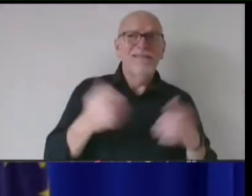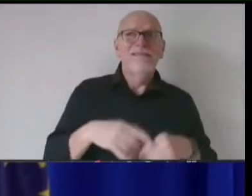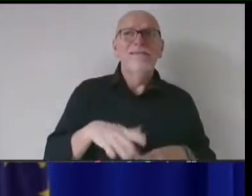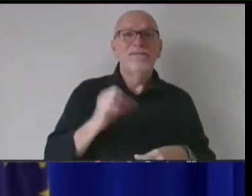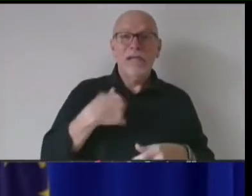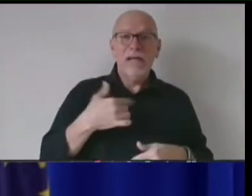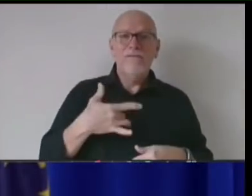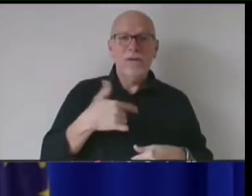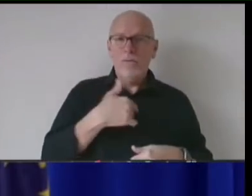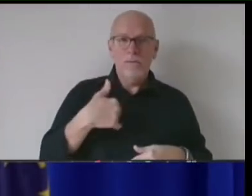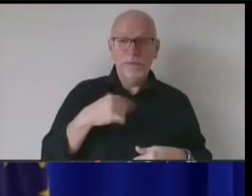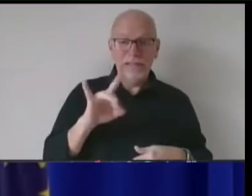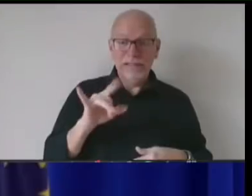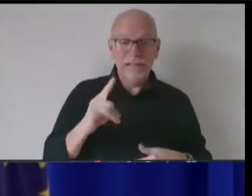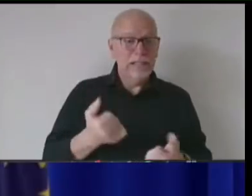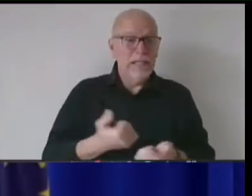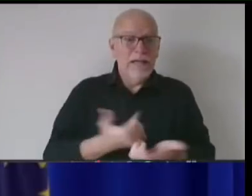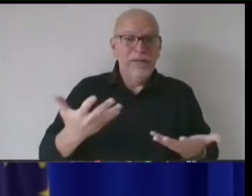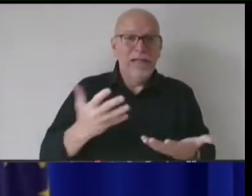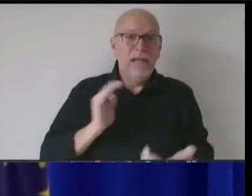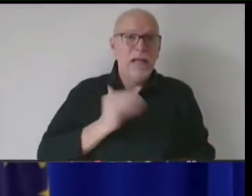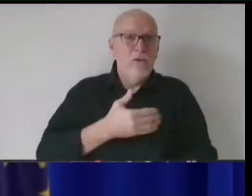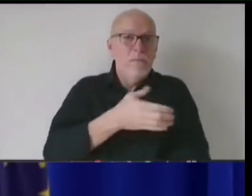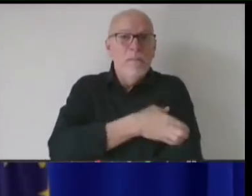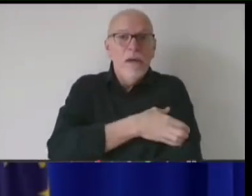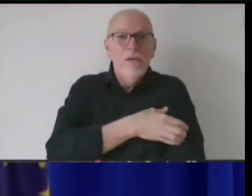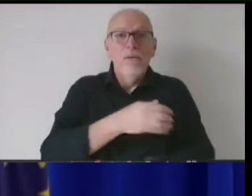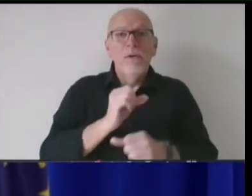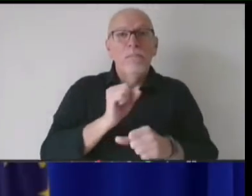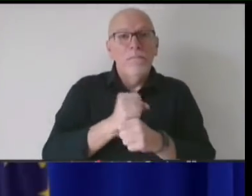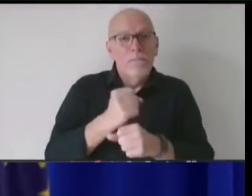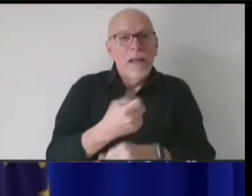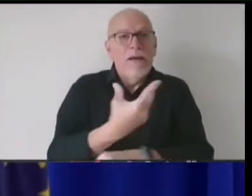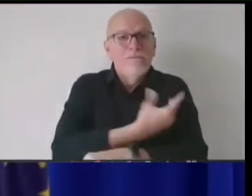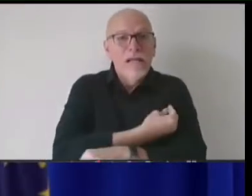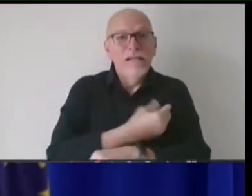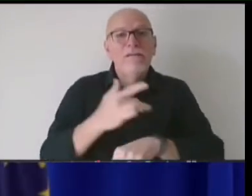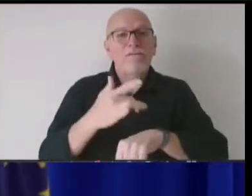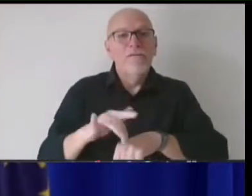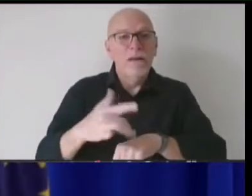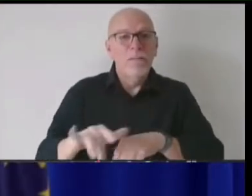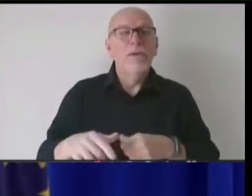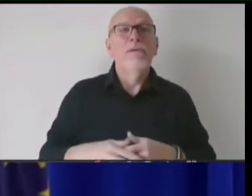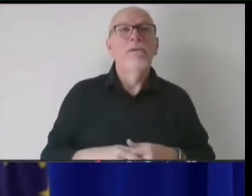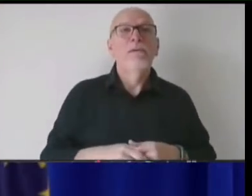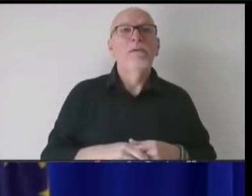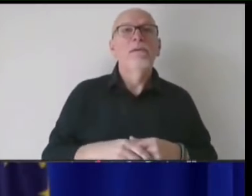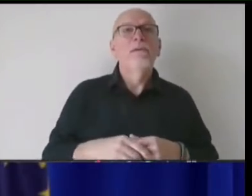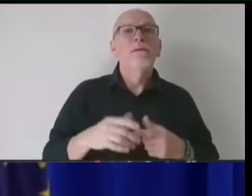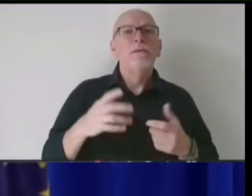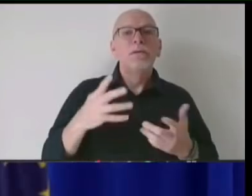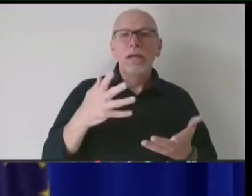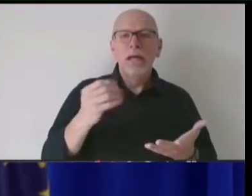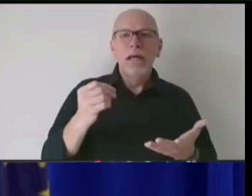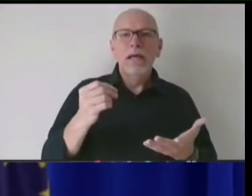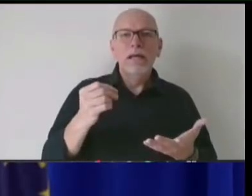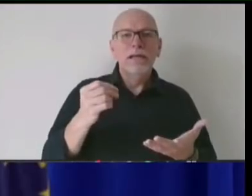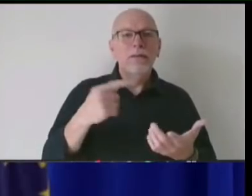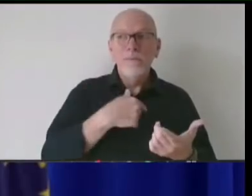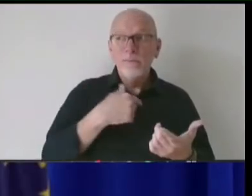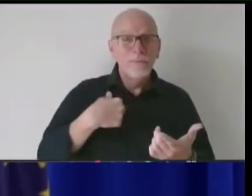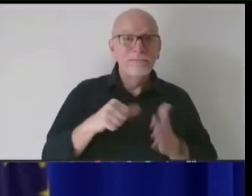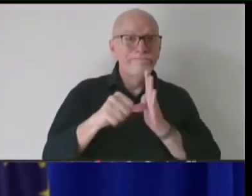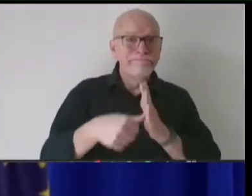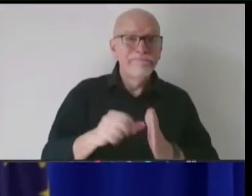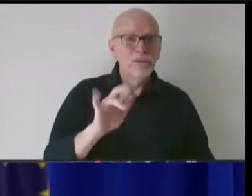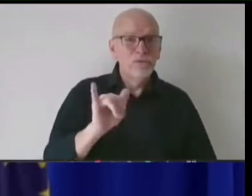that we have done everything within our power to make this vaccine available, to speak to the risks associated with the